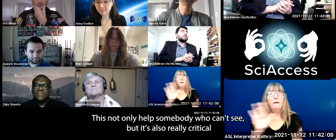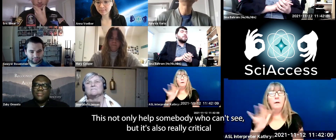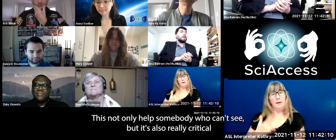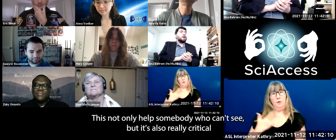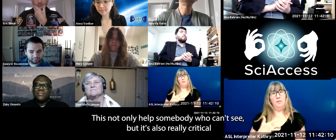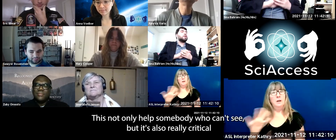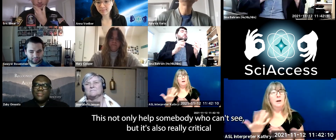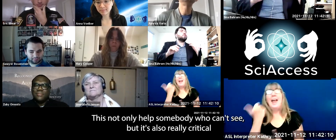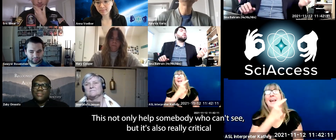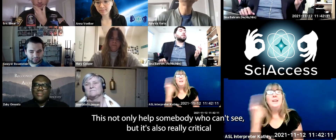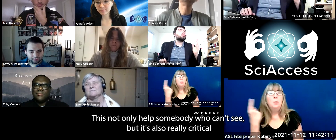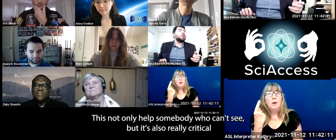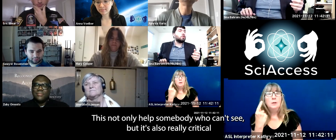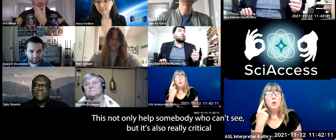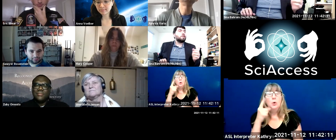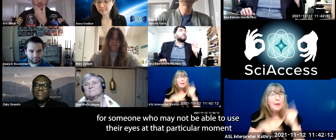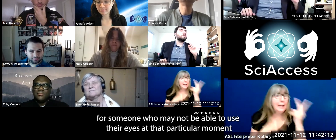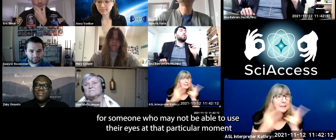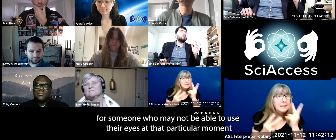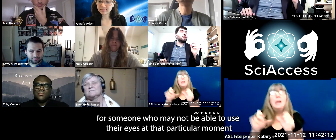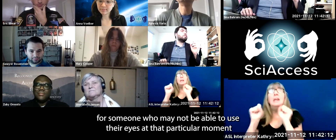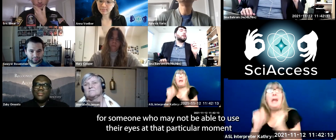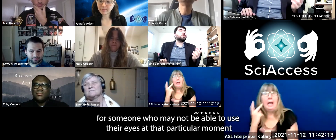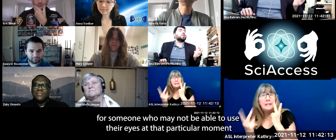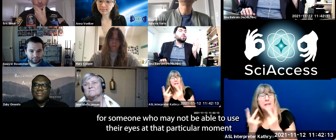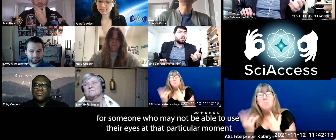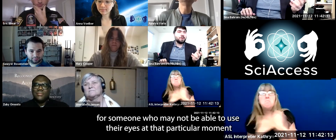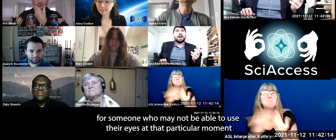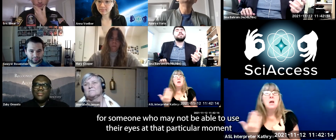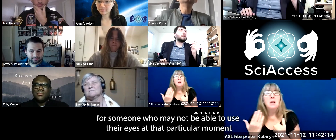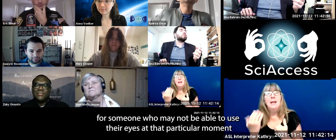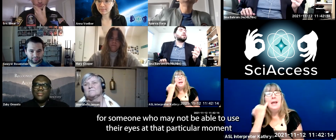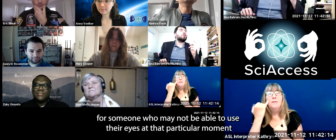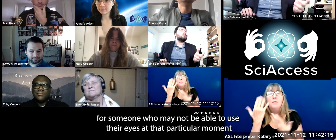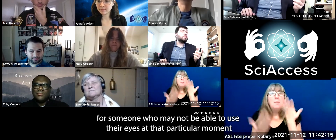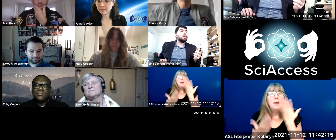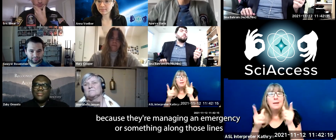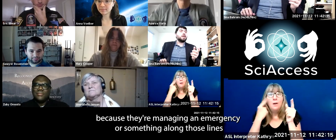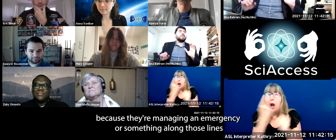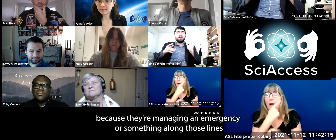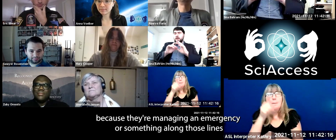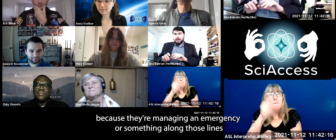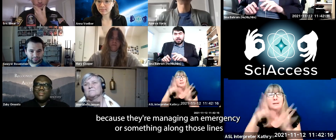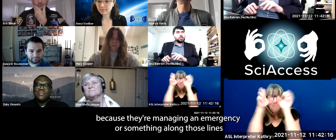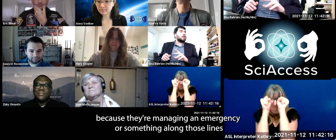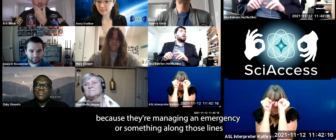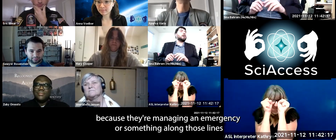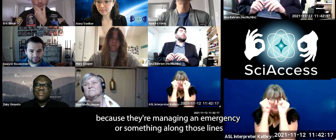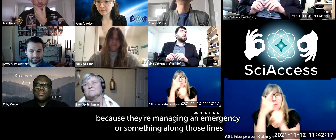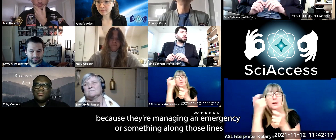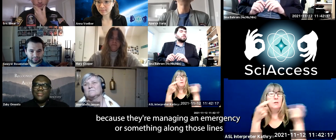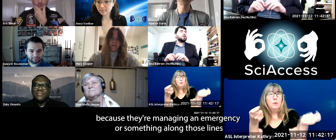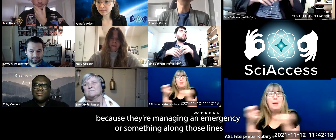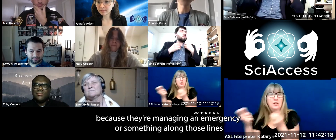who can't see, but it's also really critical for someone who may not be able to use their eyes at that particular moment because they're managing